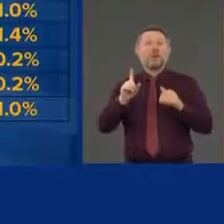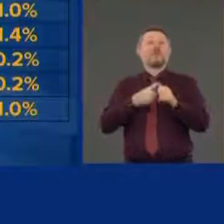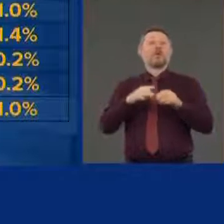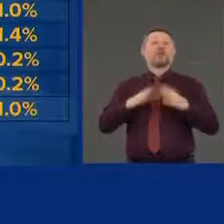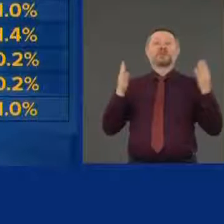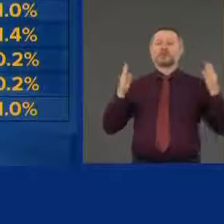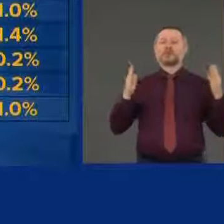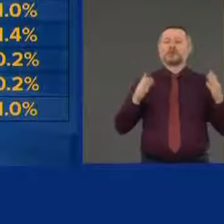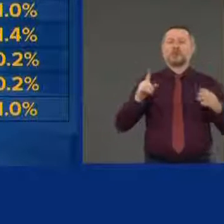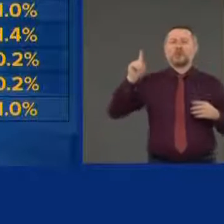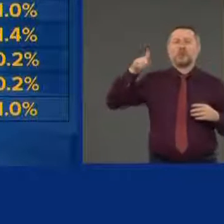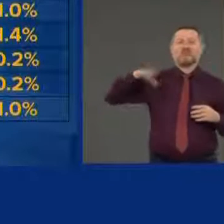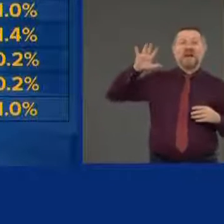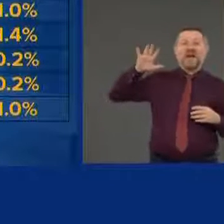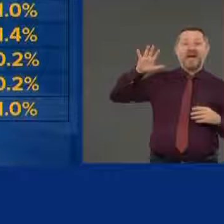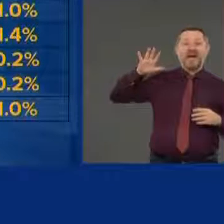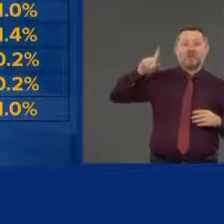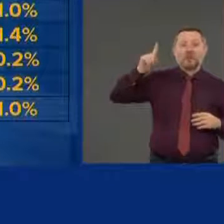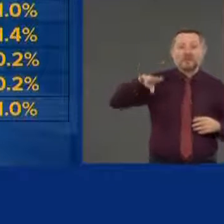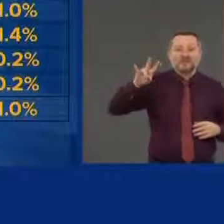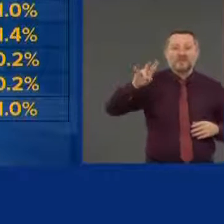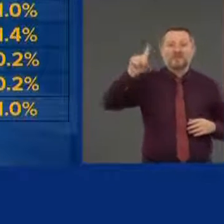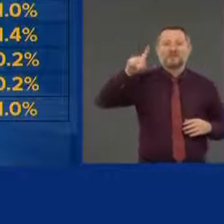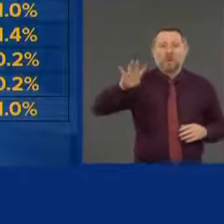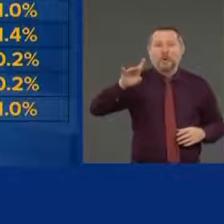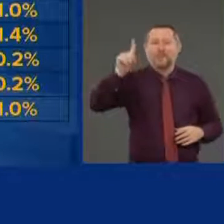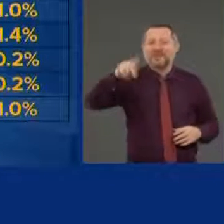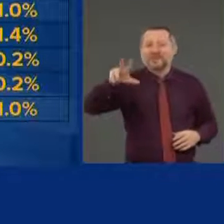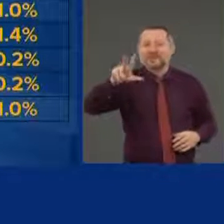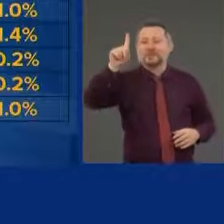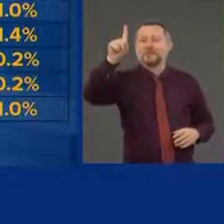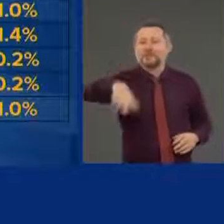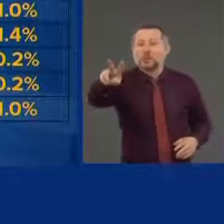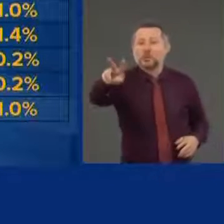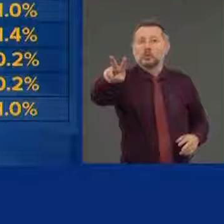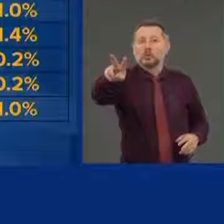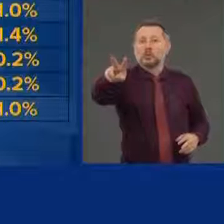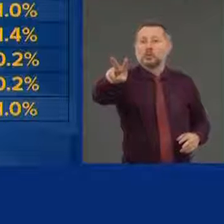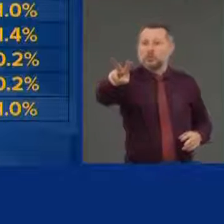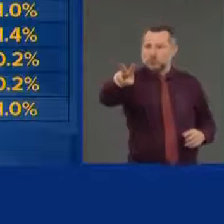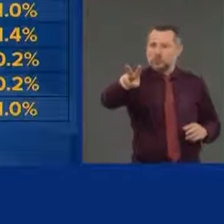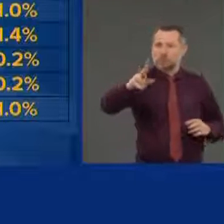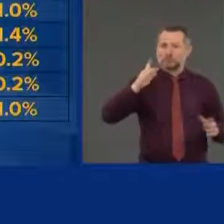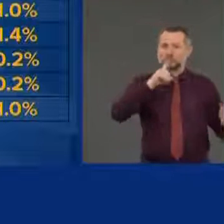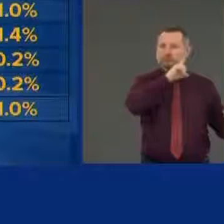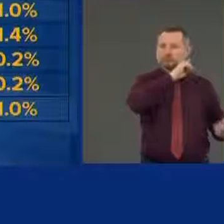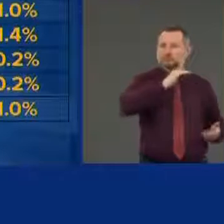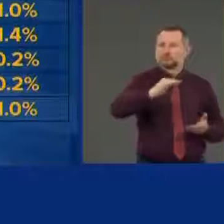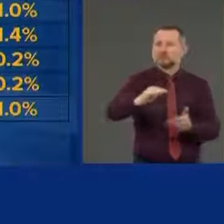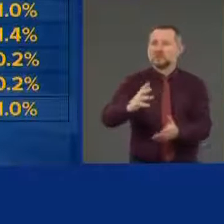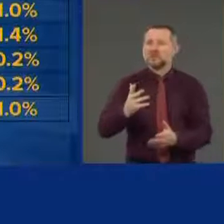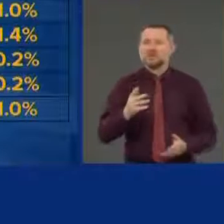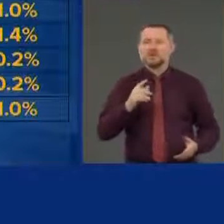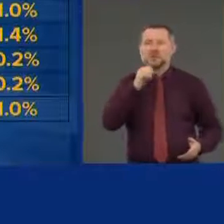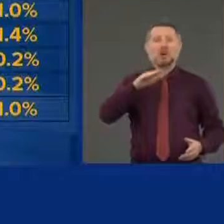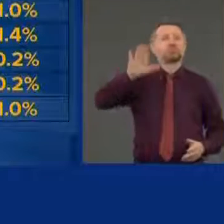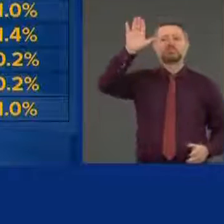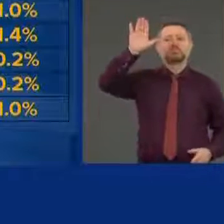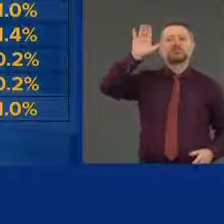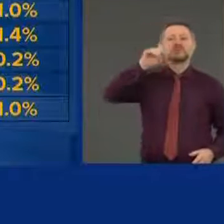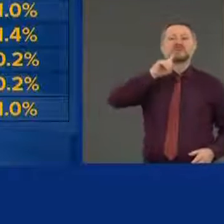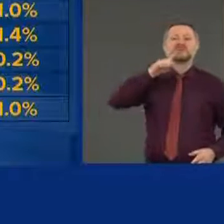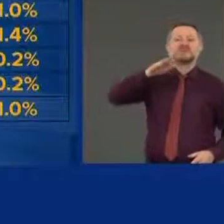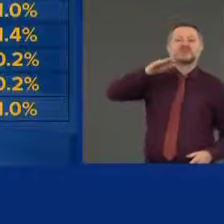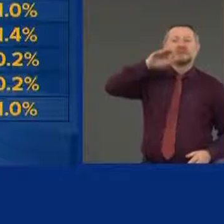1.5, 1.7, 1.4, 1.3, 1.2. So the number hasn't gone up. If anything, it's